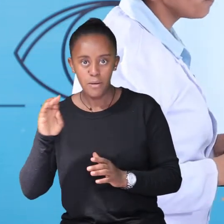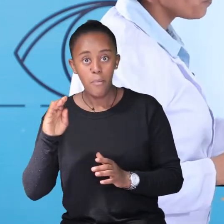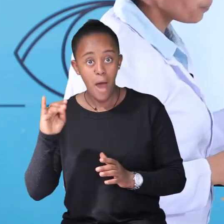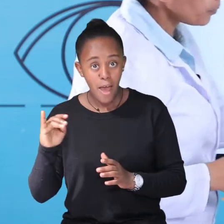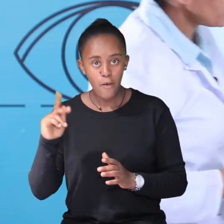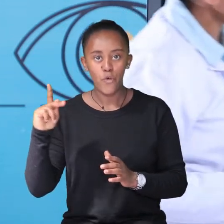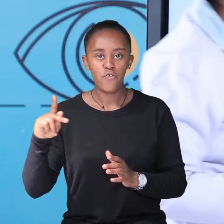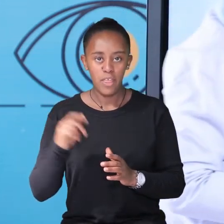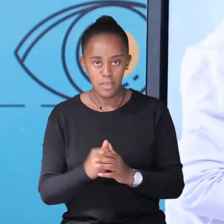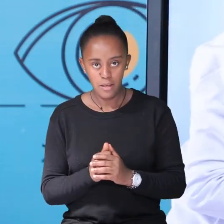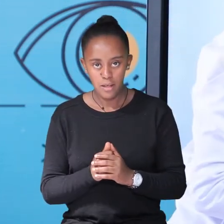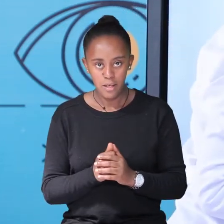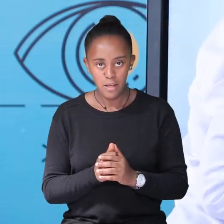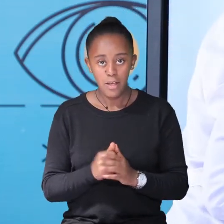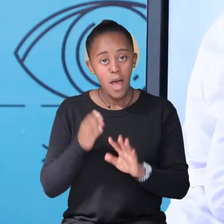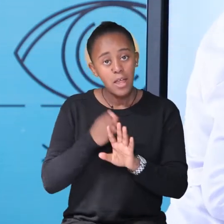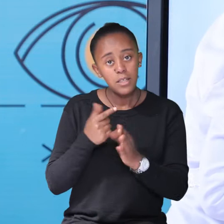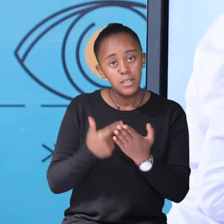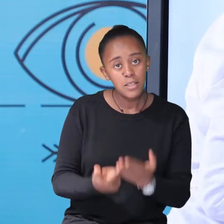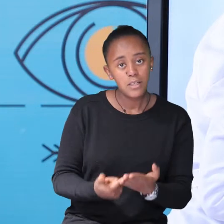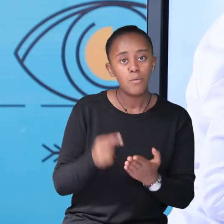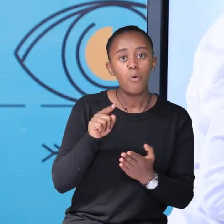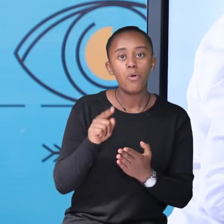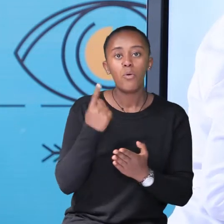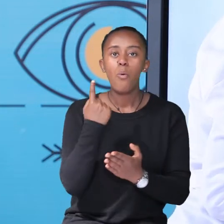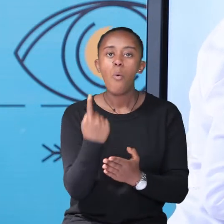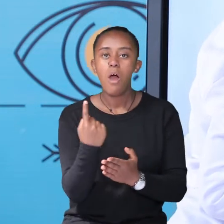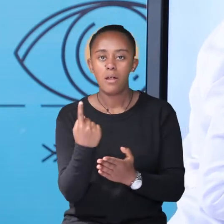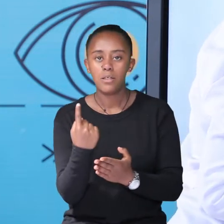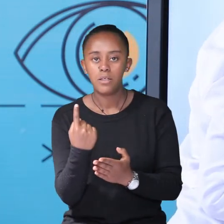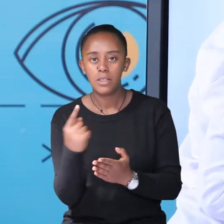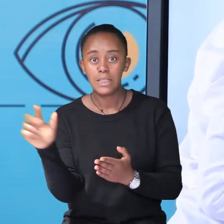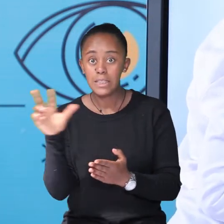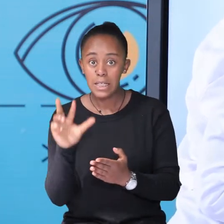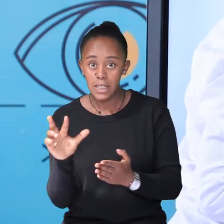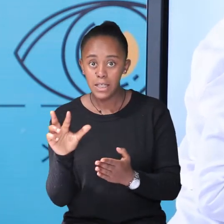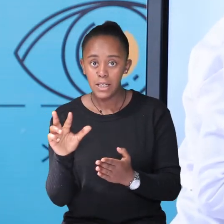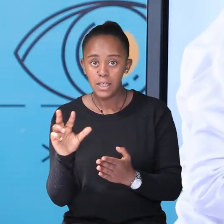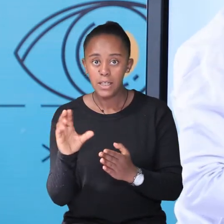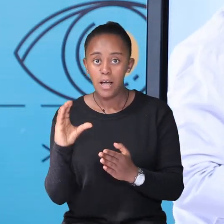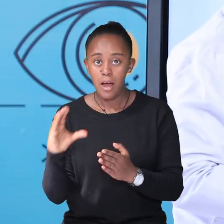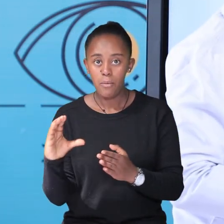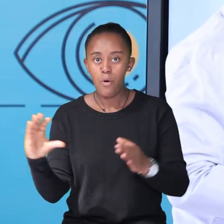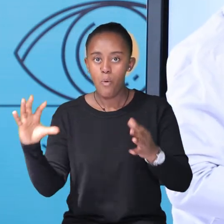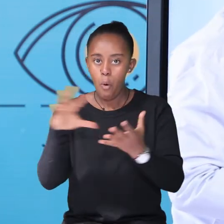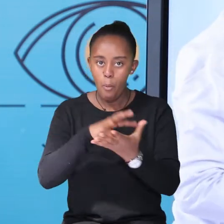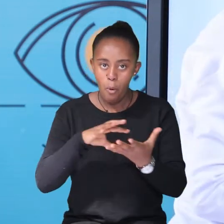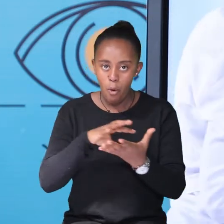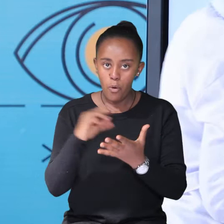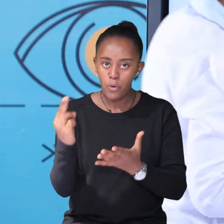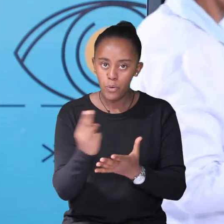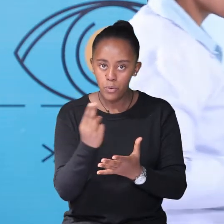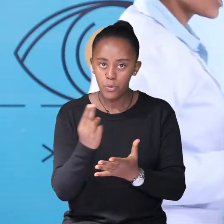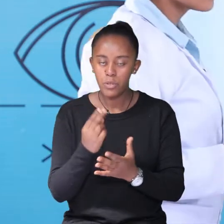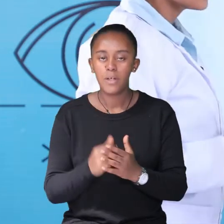material. At this point, 1 3-carbon compound is used as a